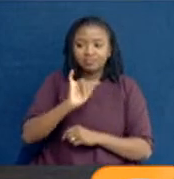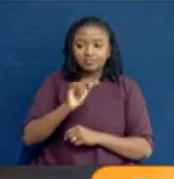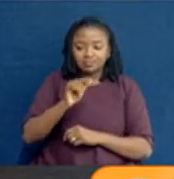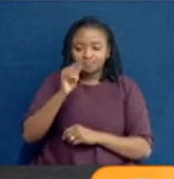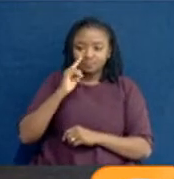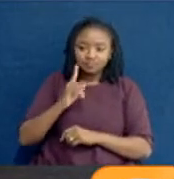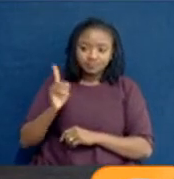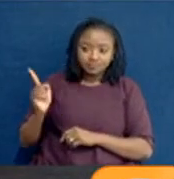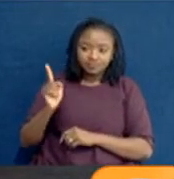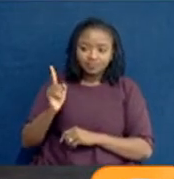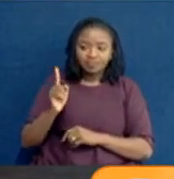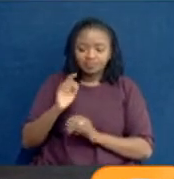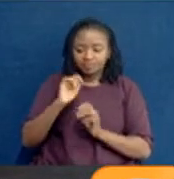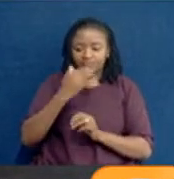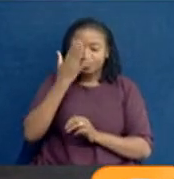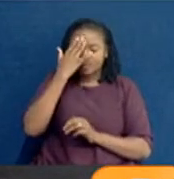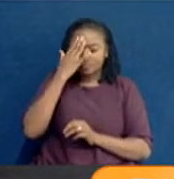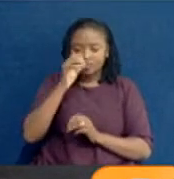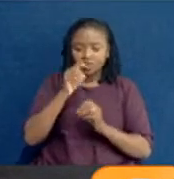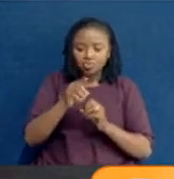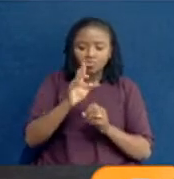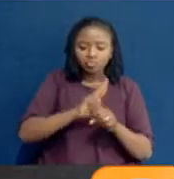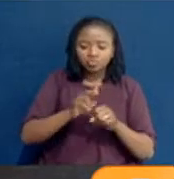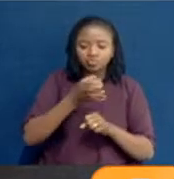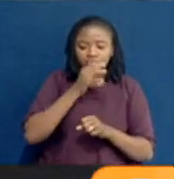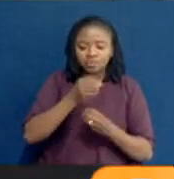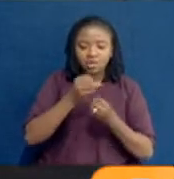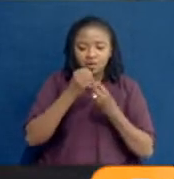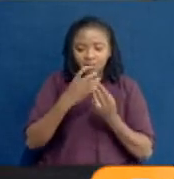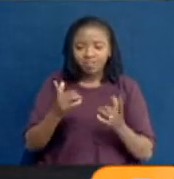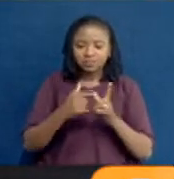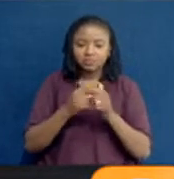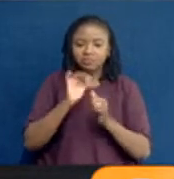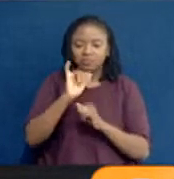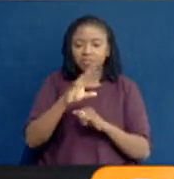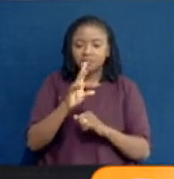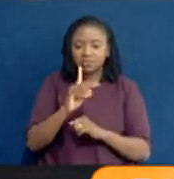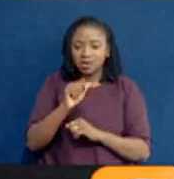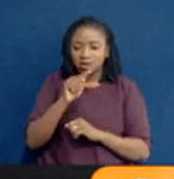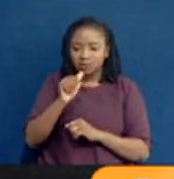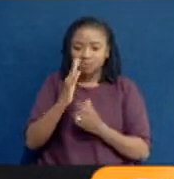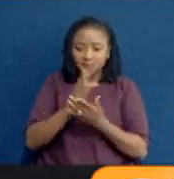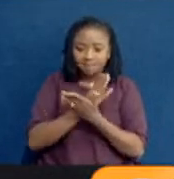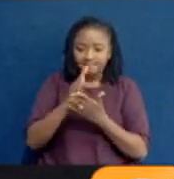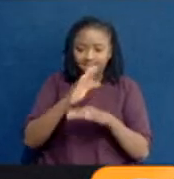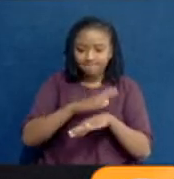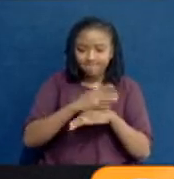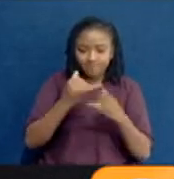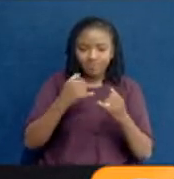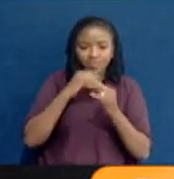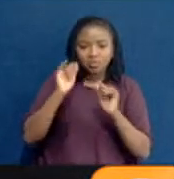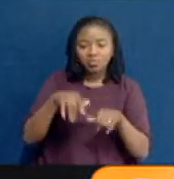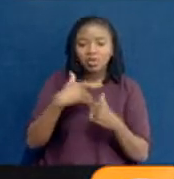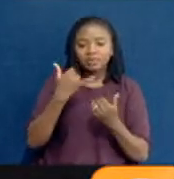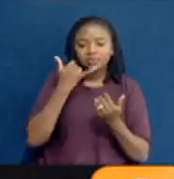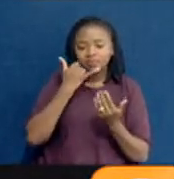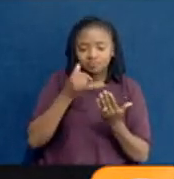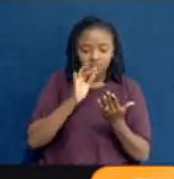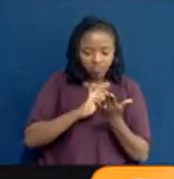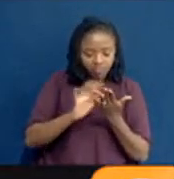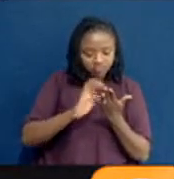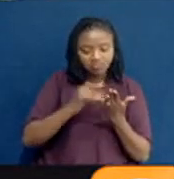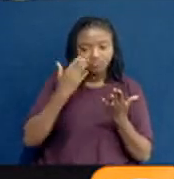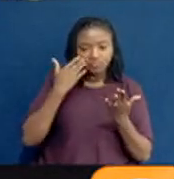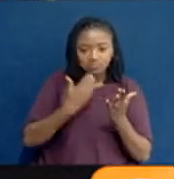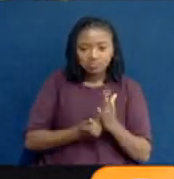will typically read how much water you're using, send that data online, and allow you to be able to track that either on your mobile phone, on